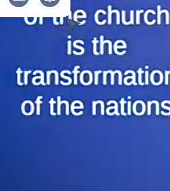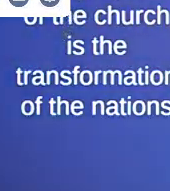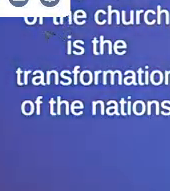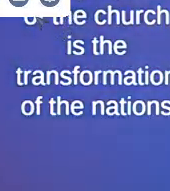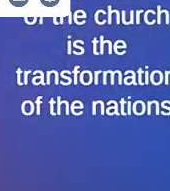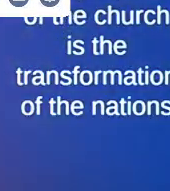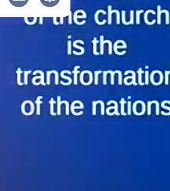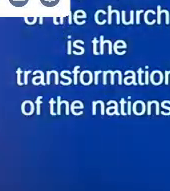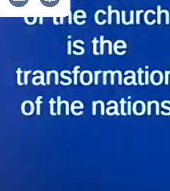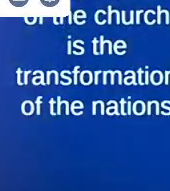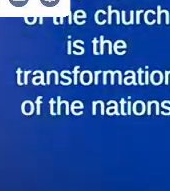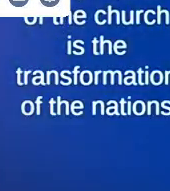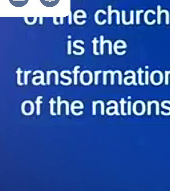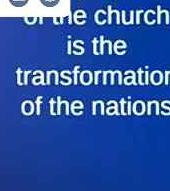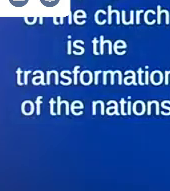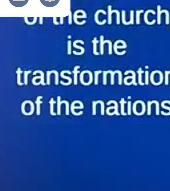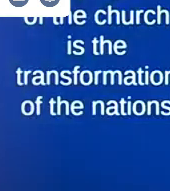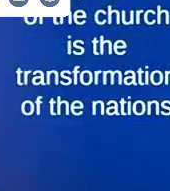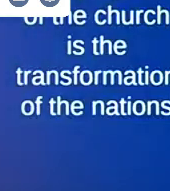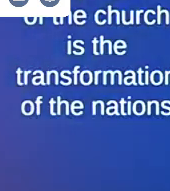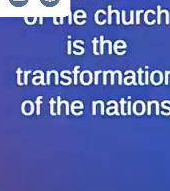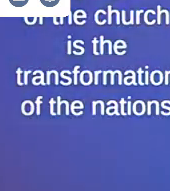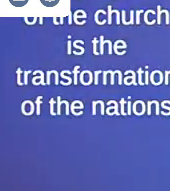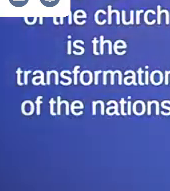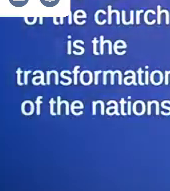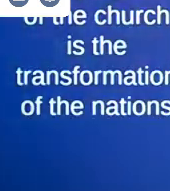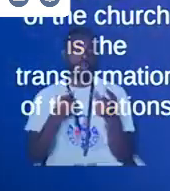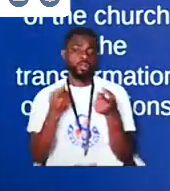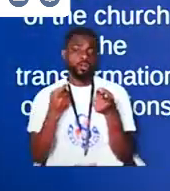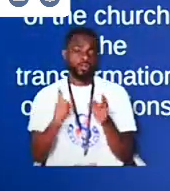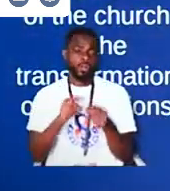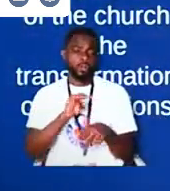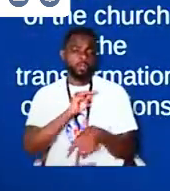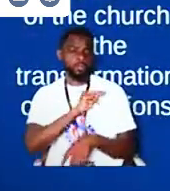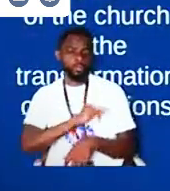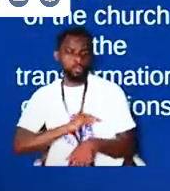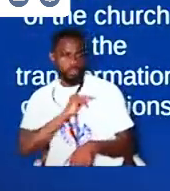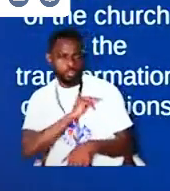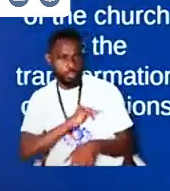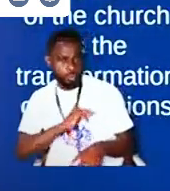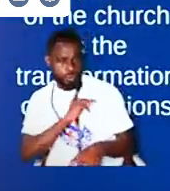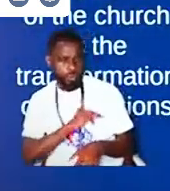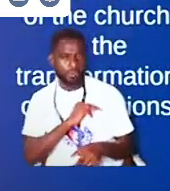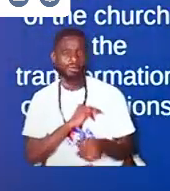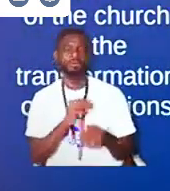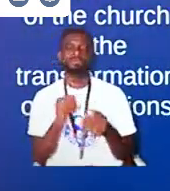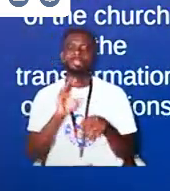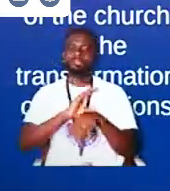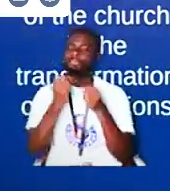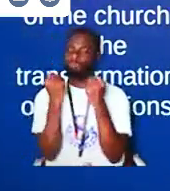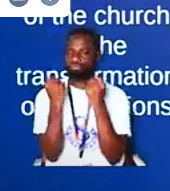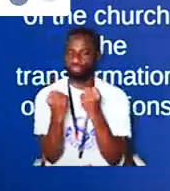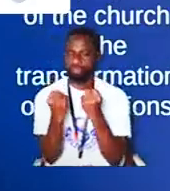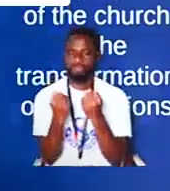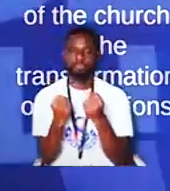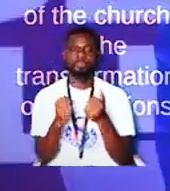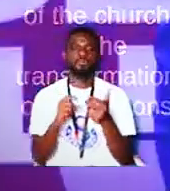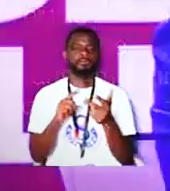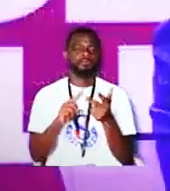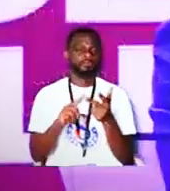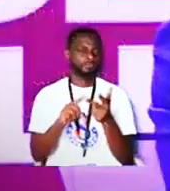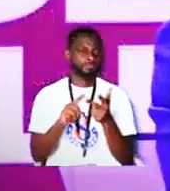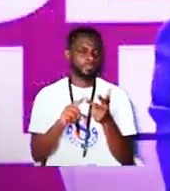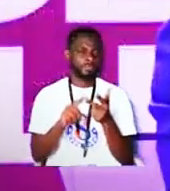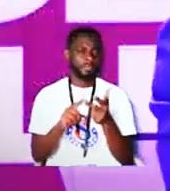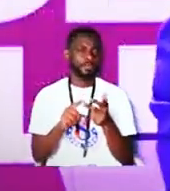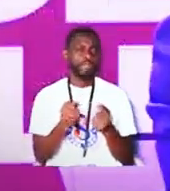is strongest. Righteousness. When it comes to morality, this is where we are strong. We are stronger